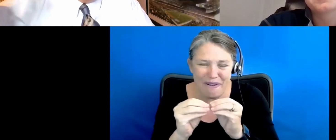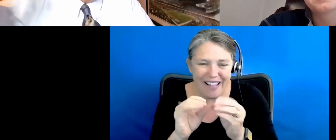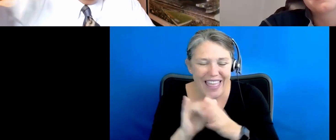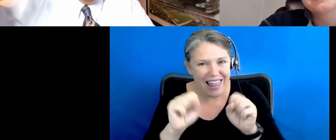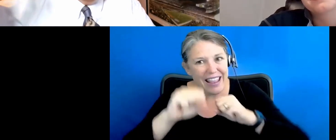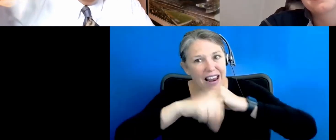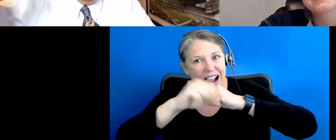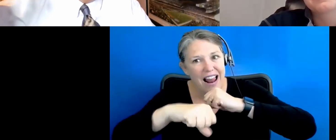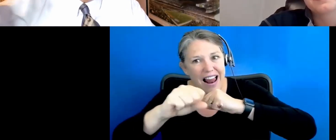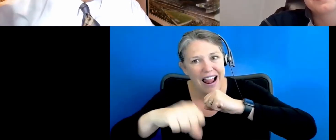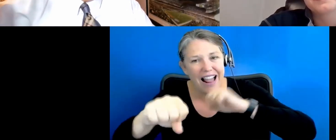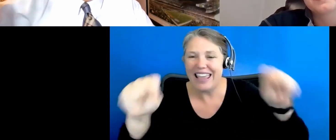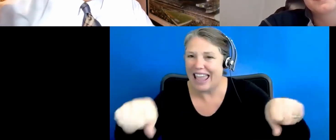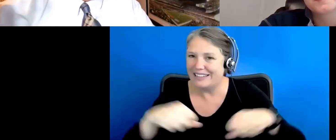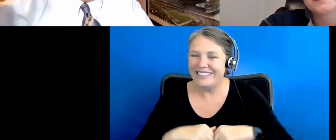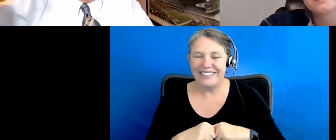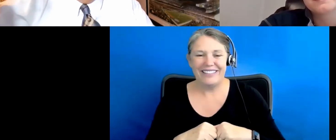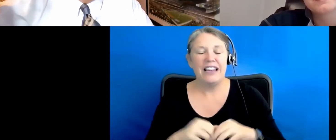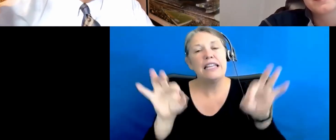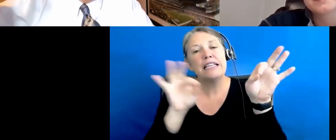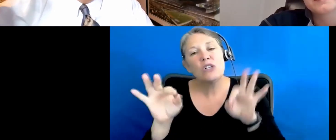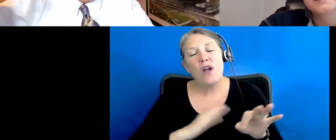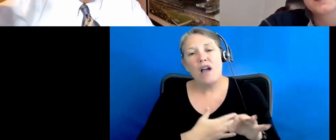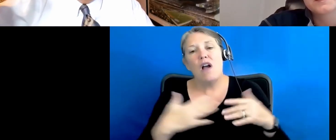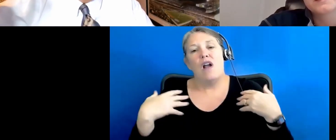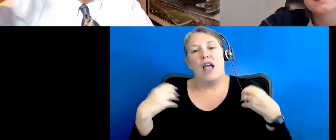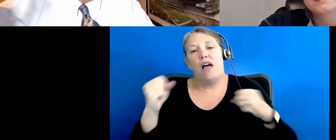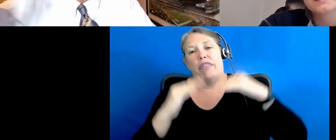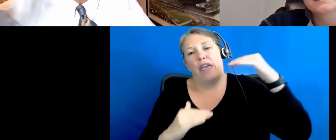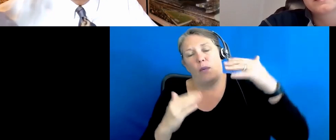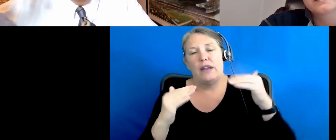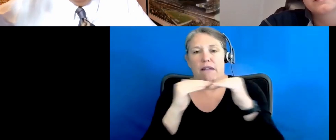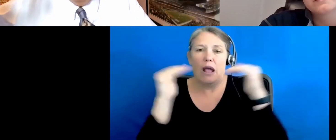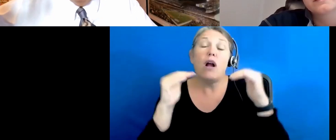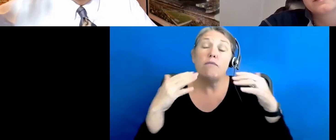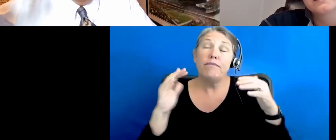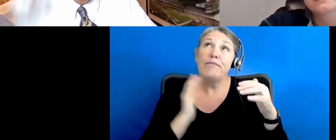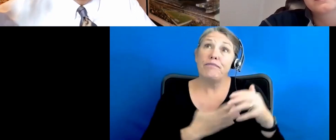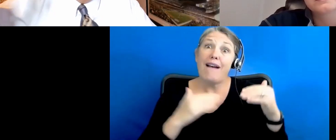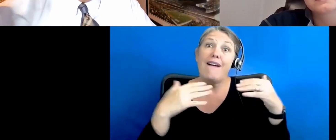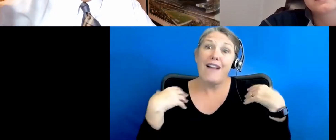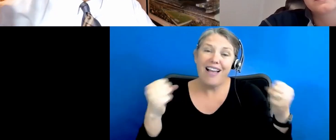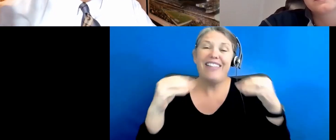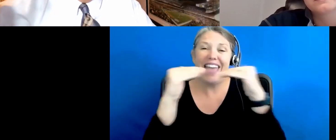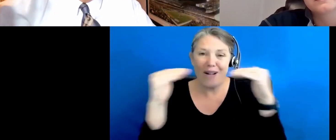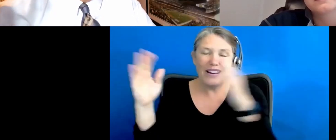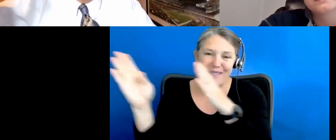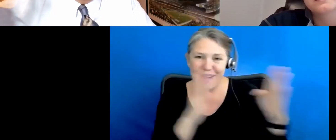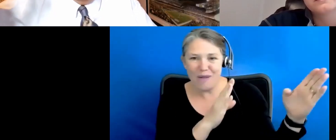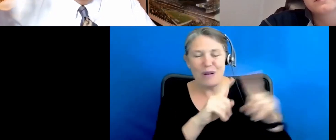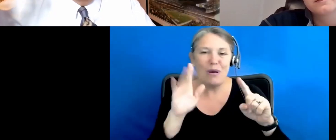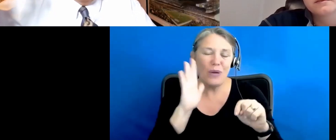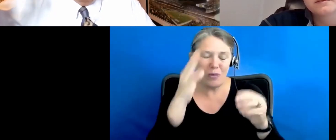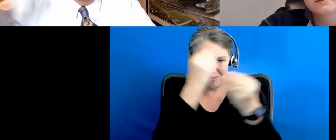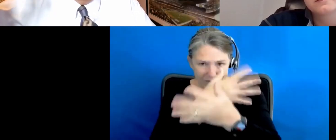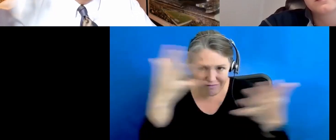can go on and on and on describing our health equity framework, but we'll be getting more information out to the public because we're going